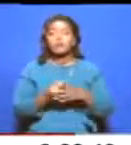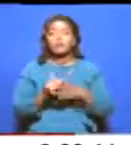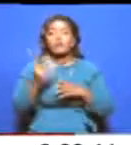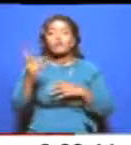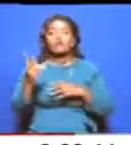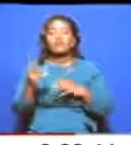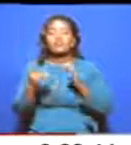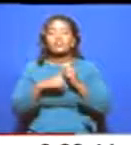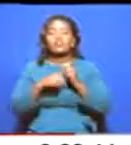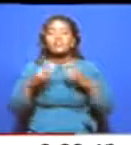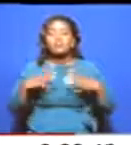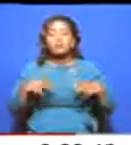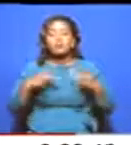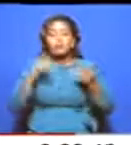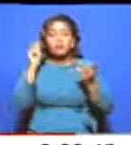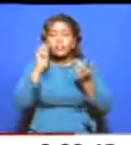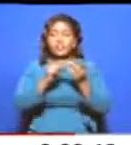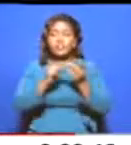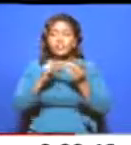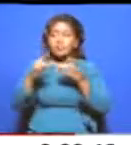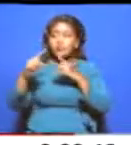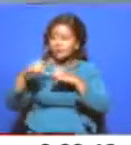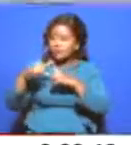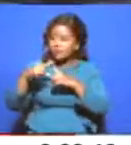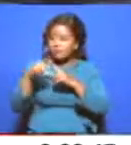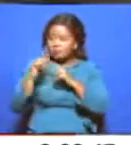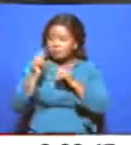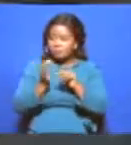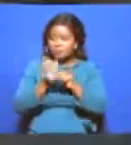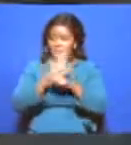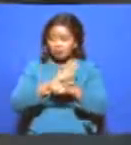for COVID-19 in Kenya from a sample size of